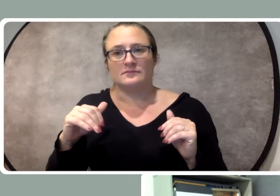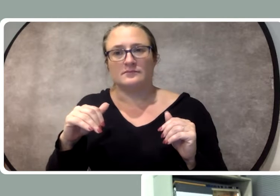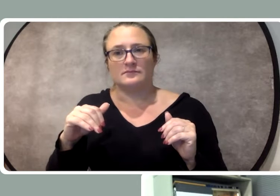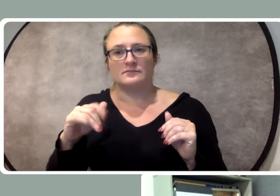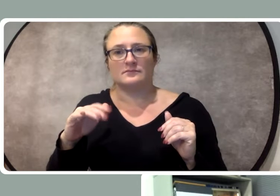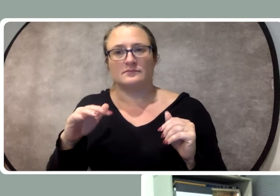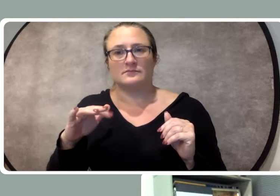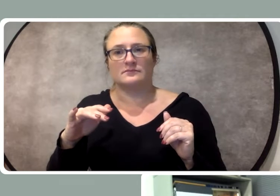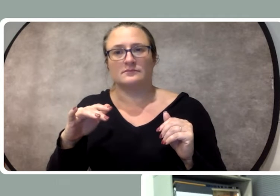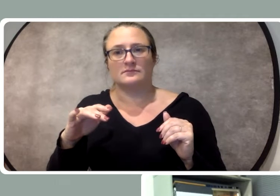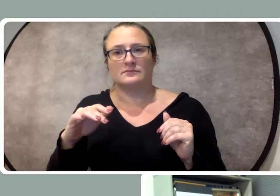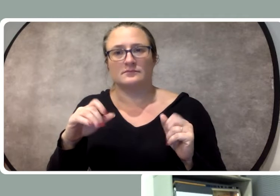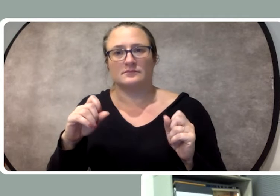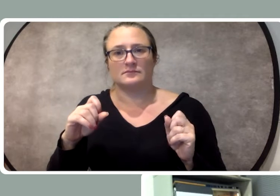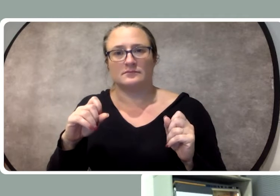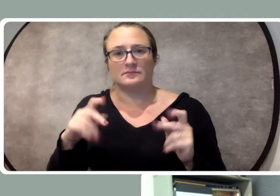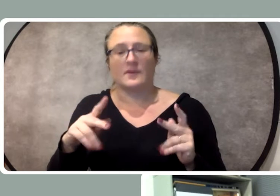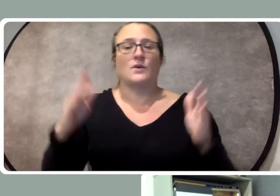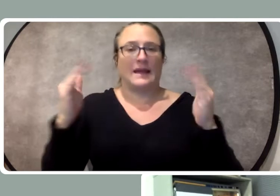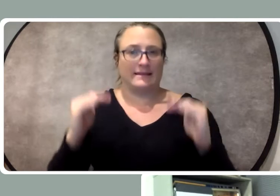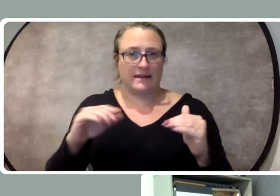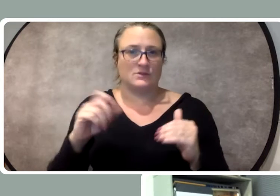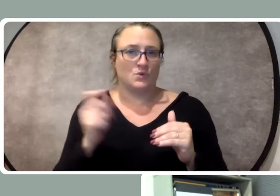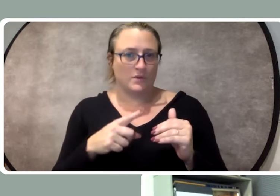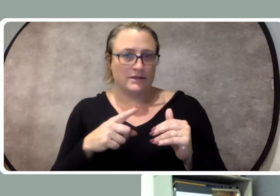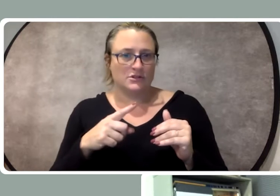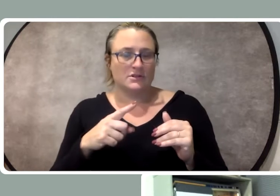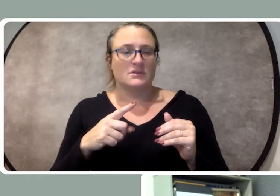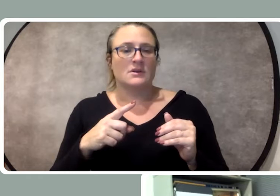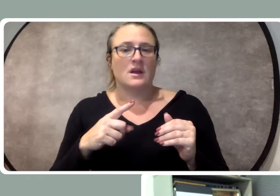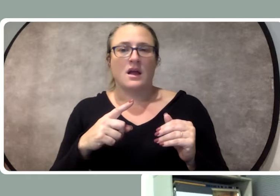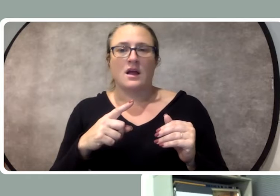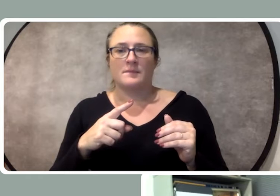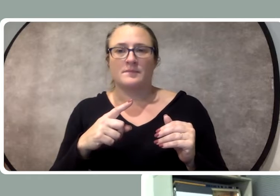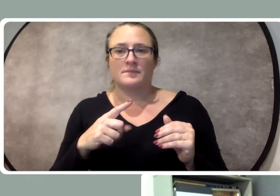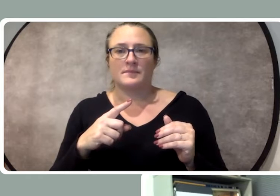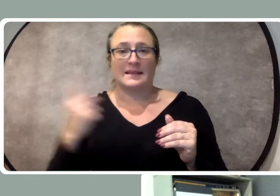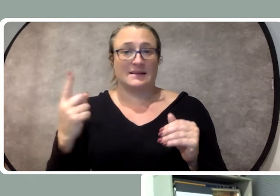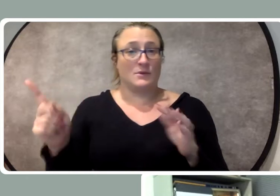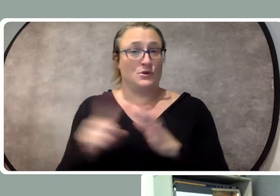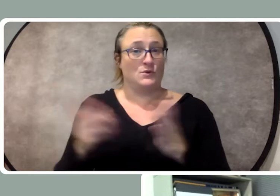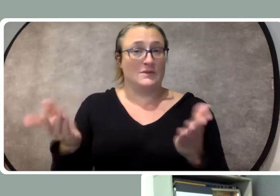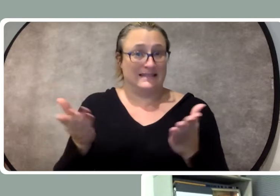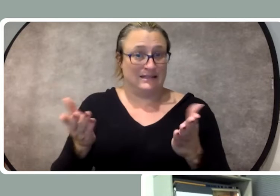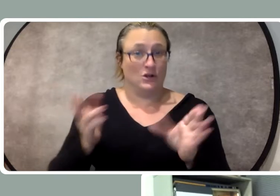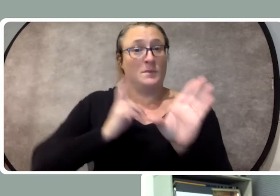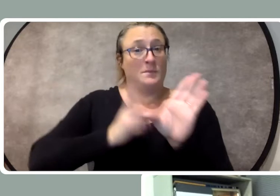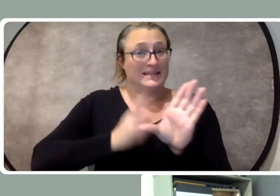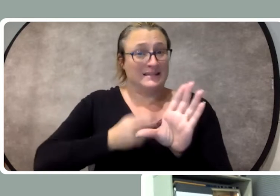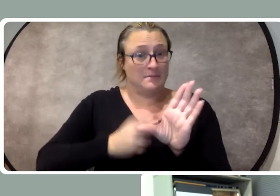So I'm going to turn to our next question from an attendee who participated in a clinical